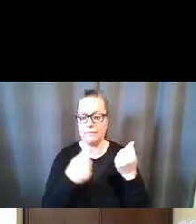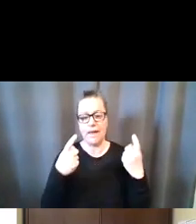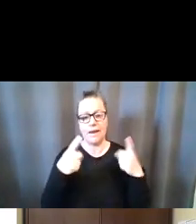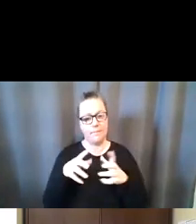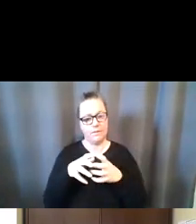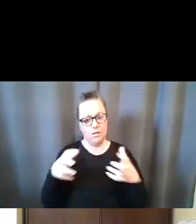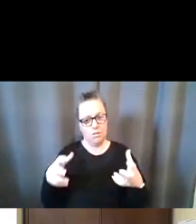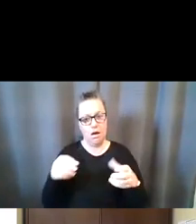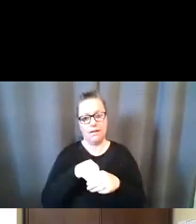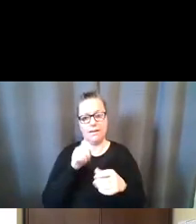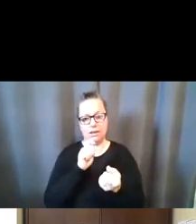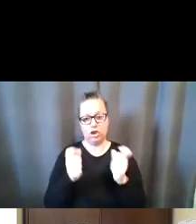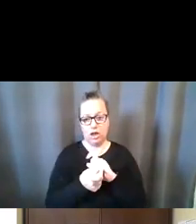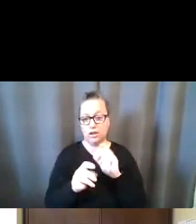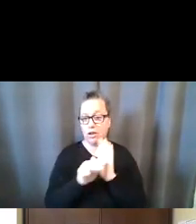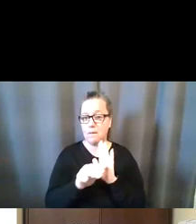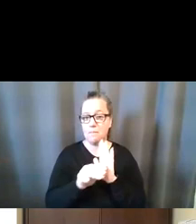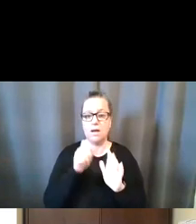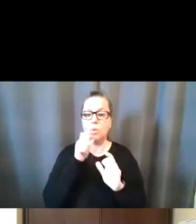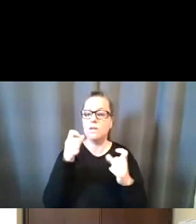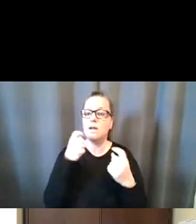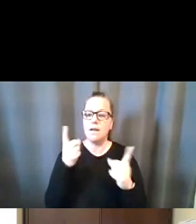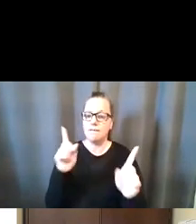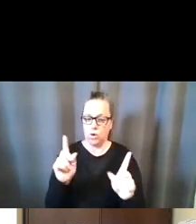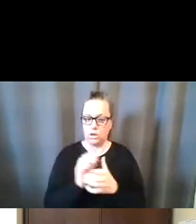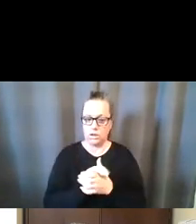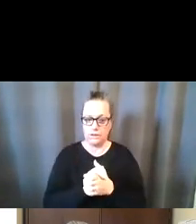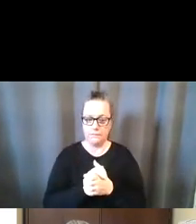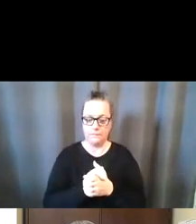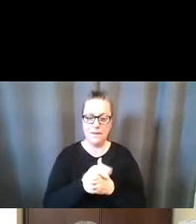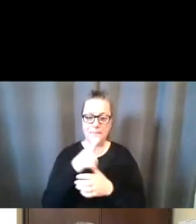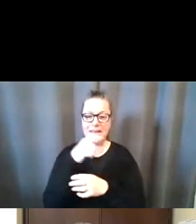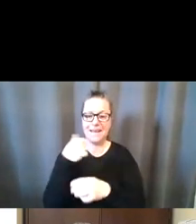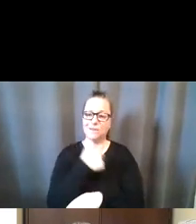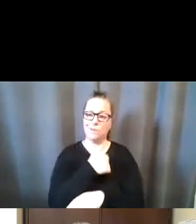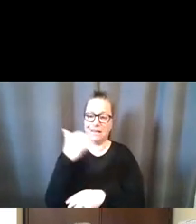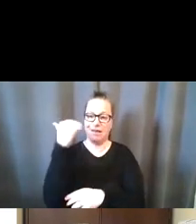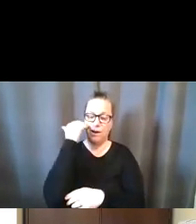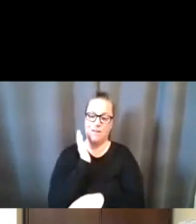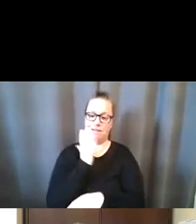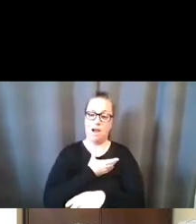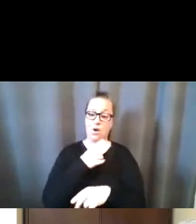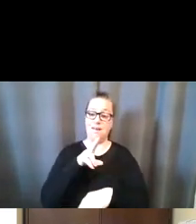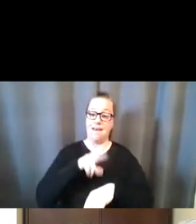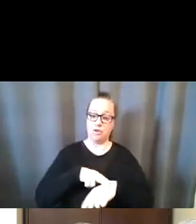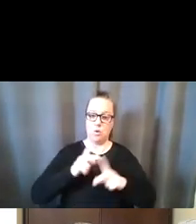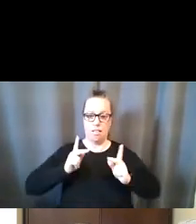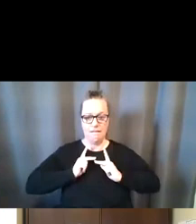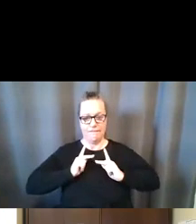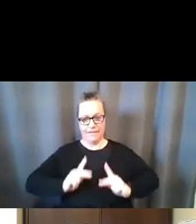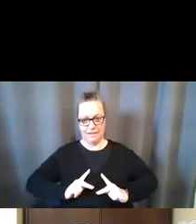change, the model would not have worked. Because we know it's our natural,